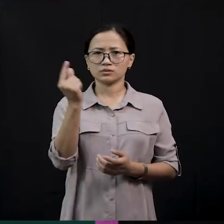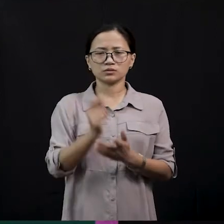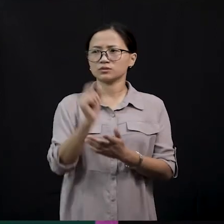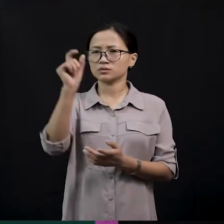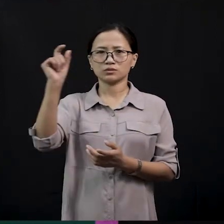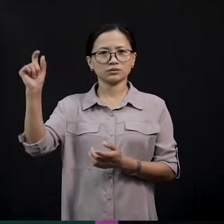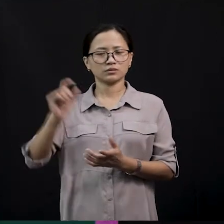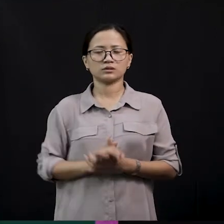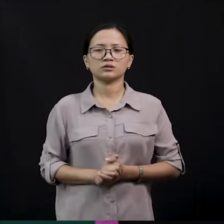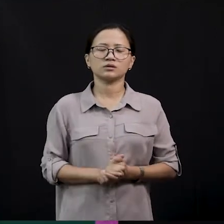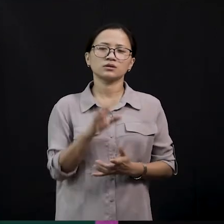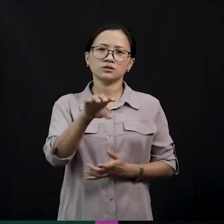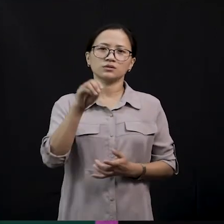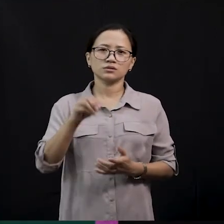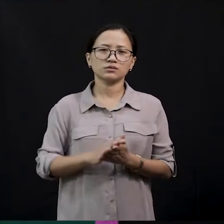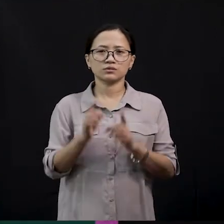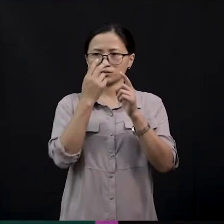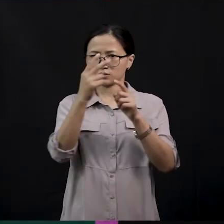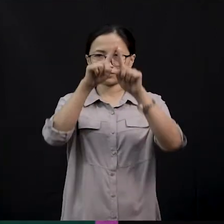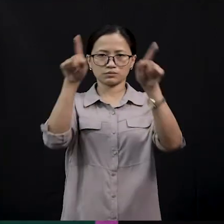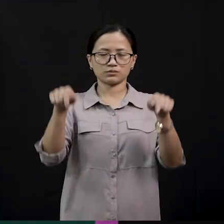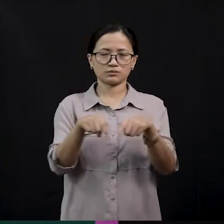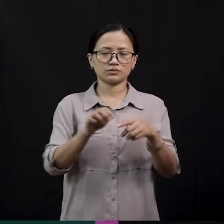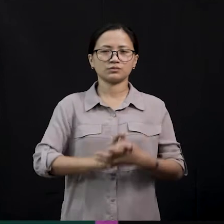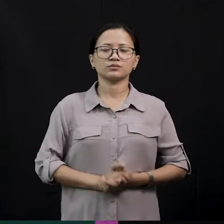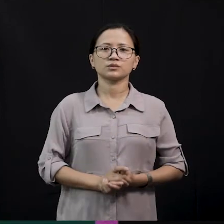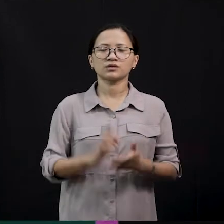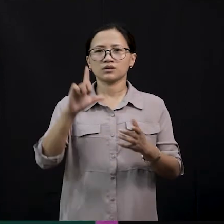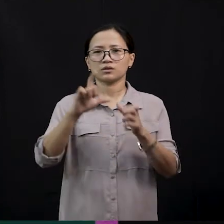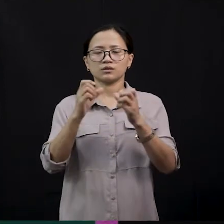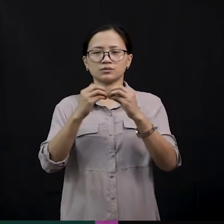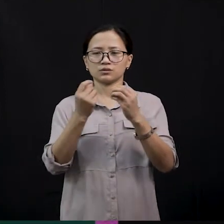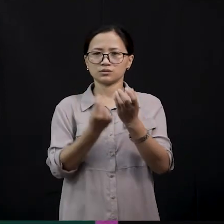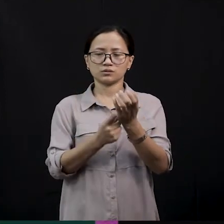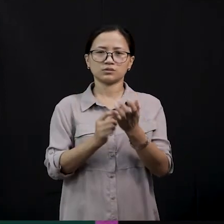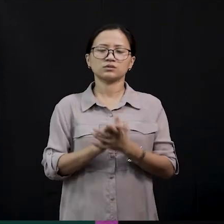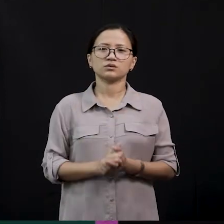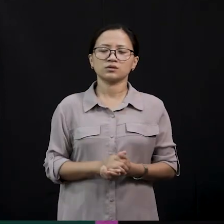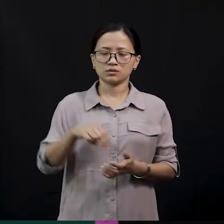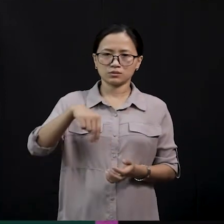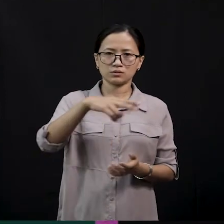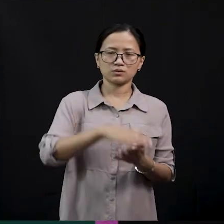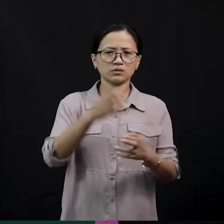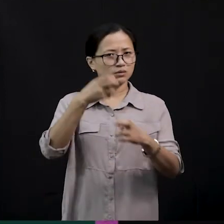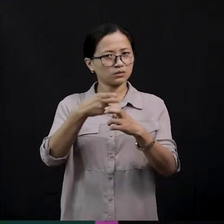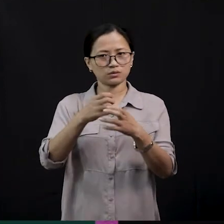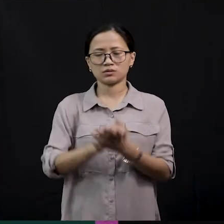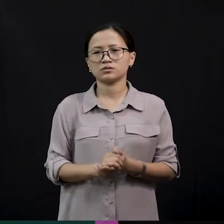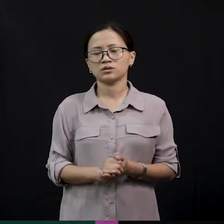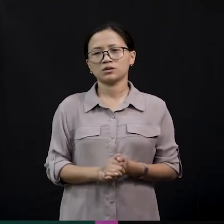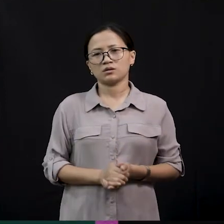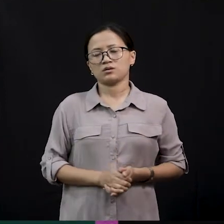when we read this, we get to picture that the laborer is walking on a hard stone